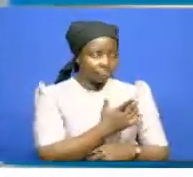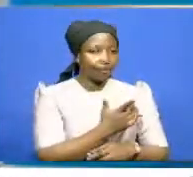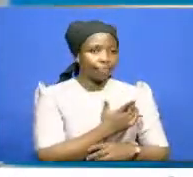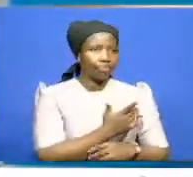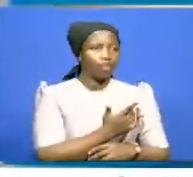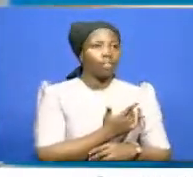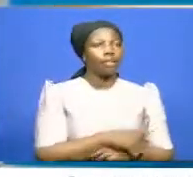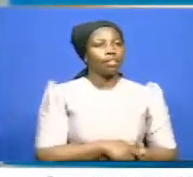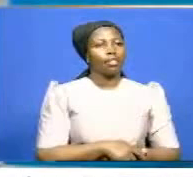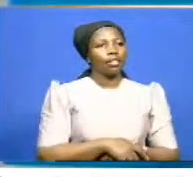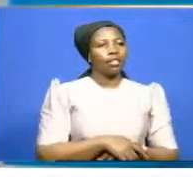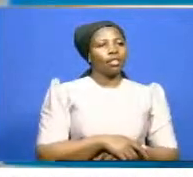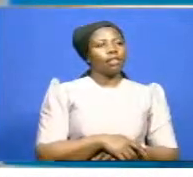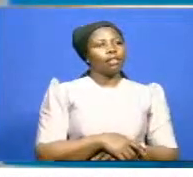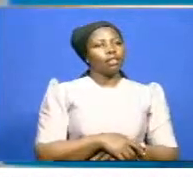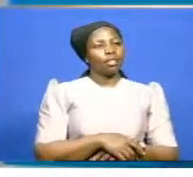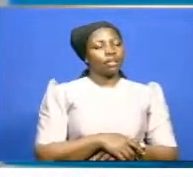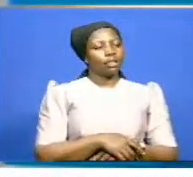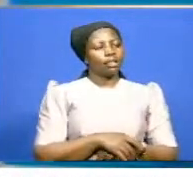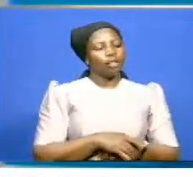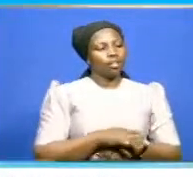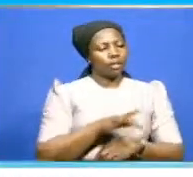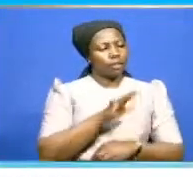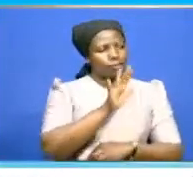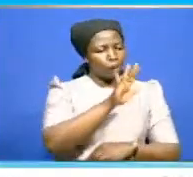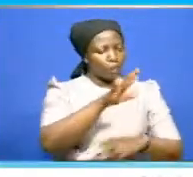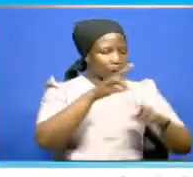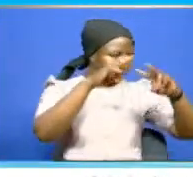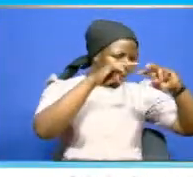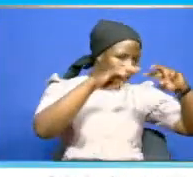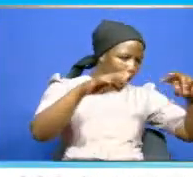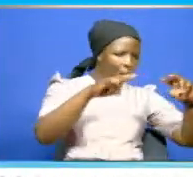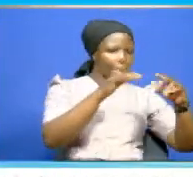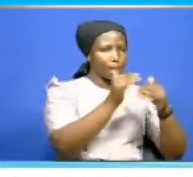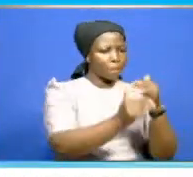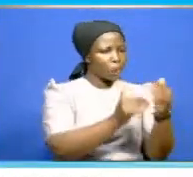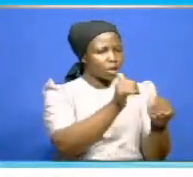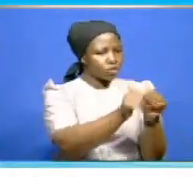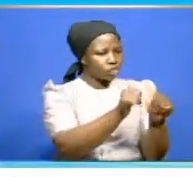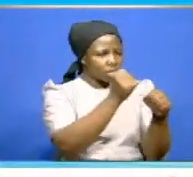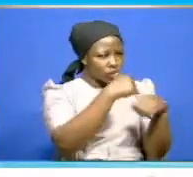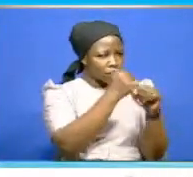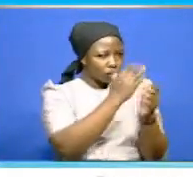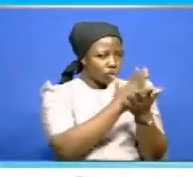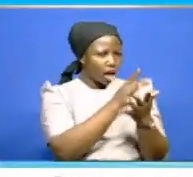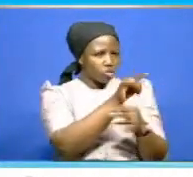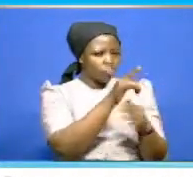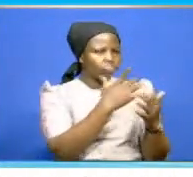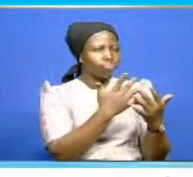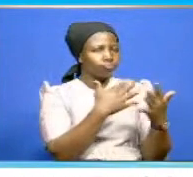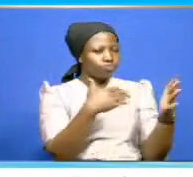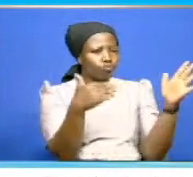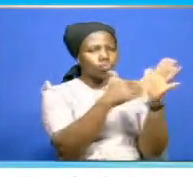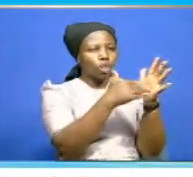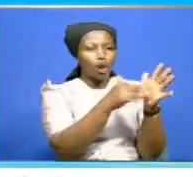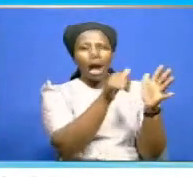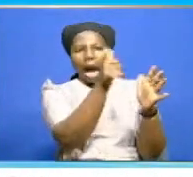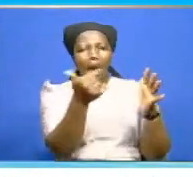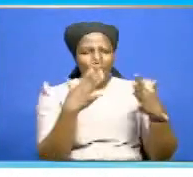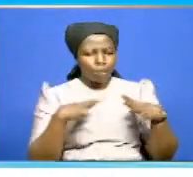your screening processes to ensure that you do not lock out, you know,